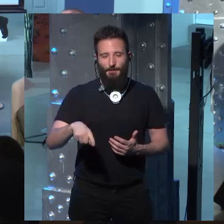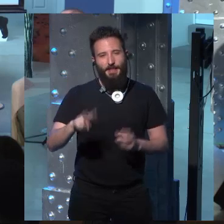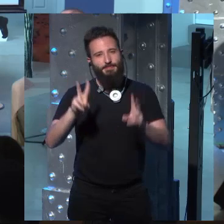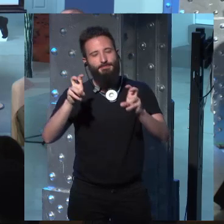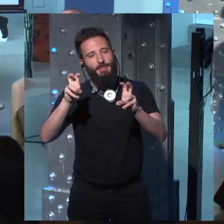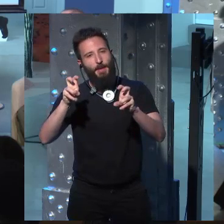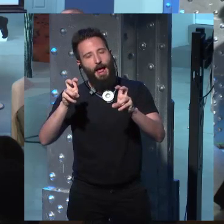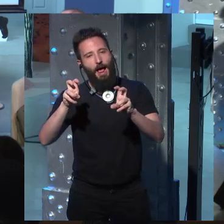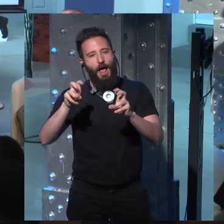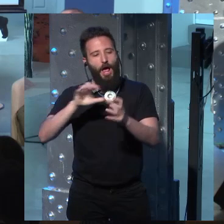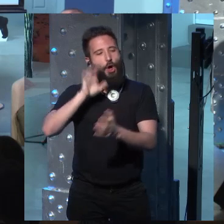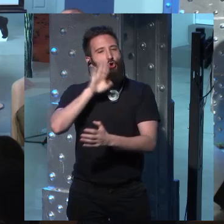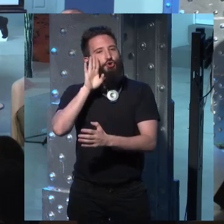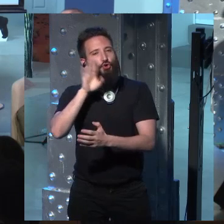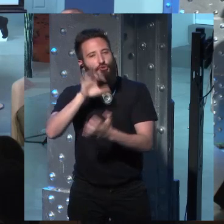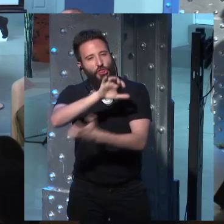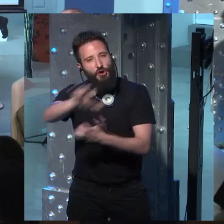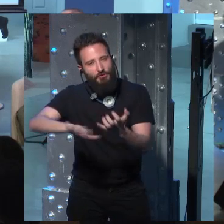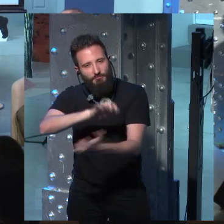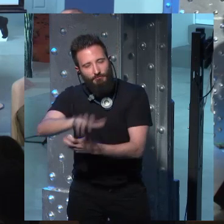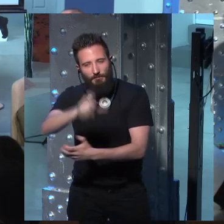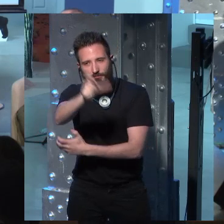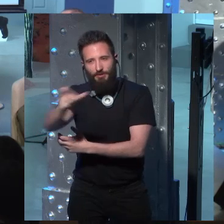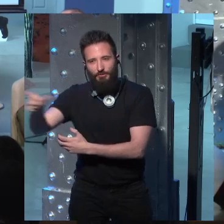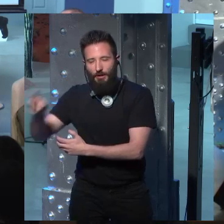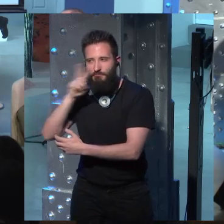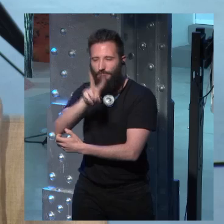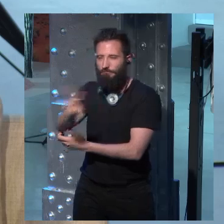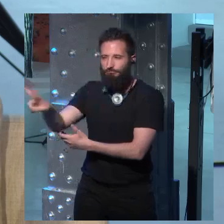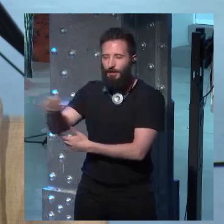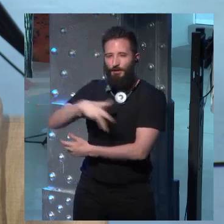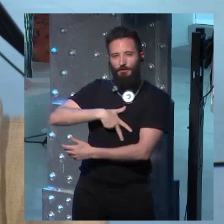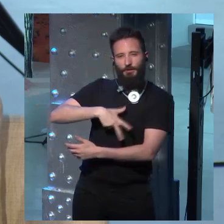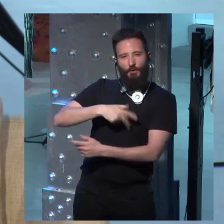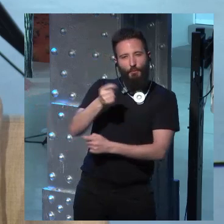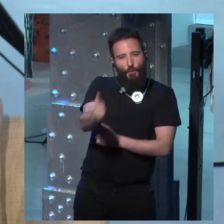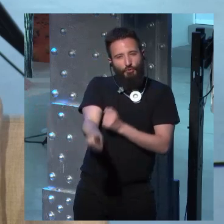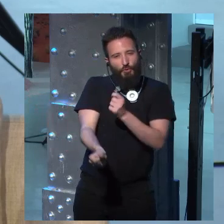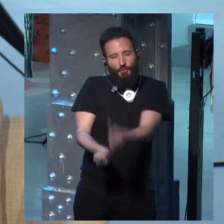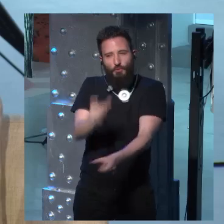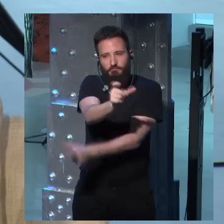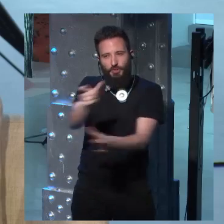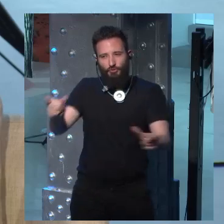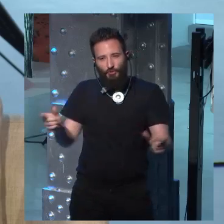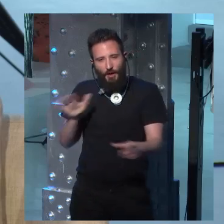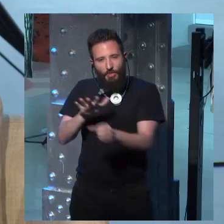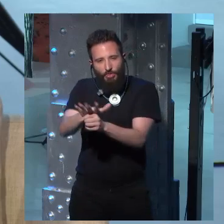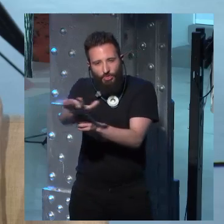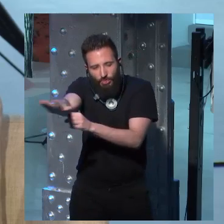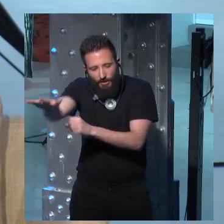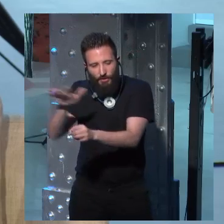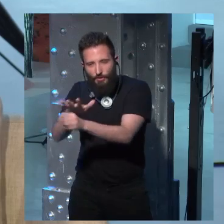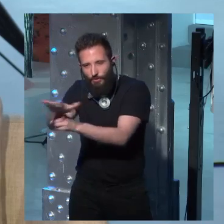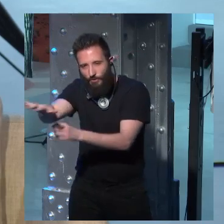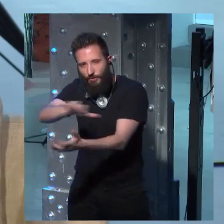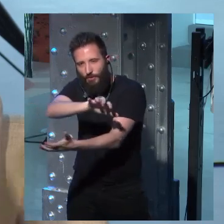we see Saul sort of spoil people. And I don't know how much of that is part of